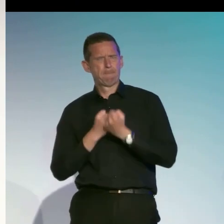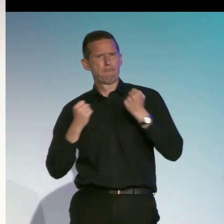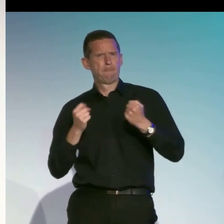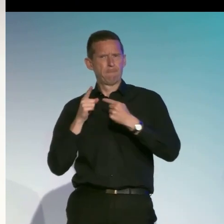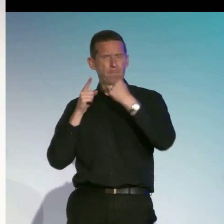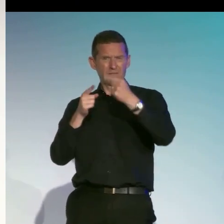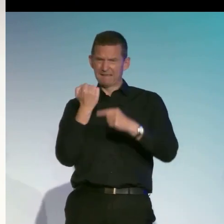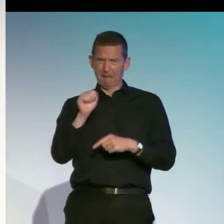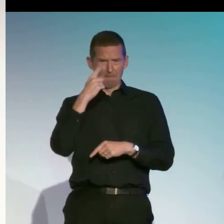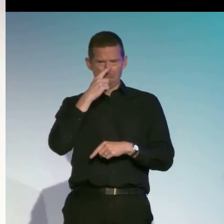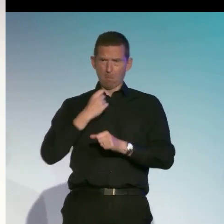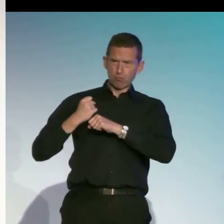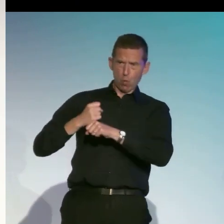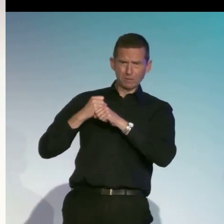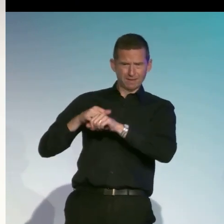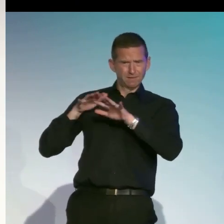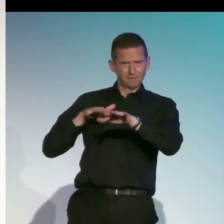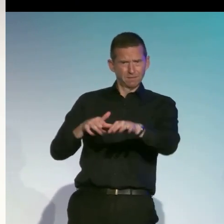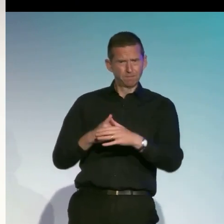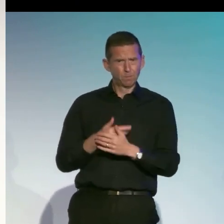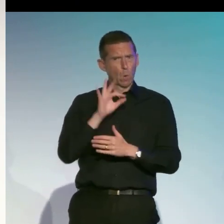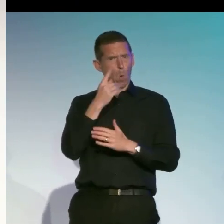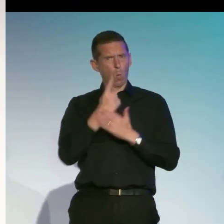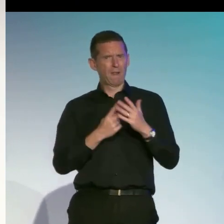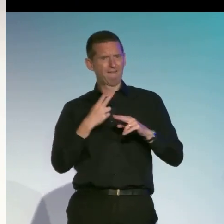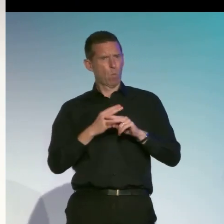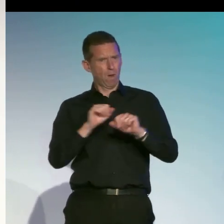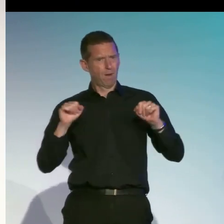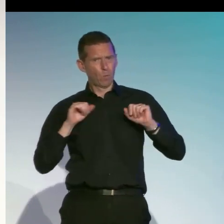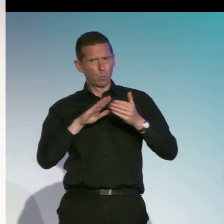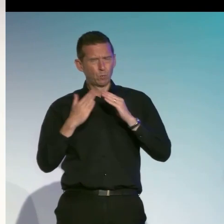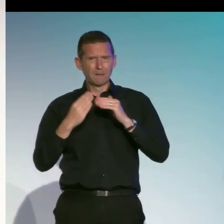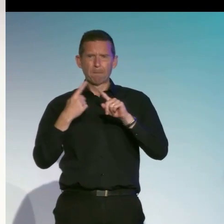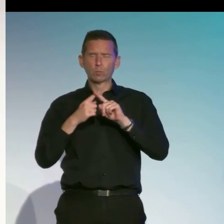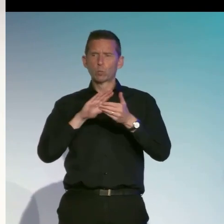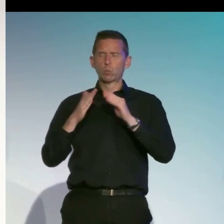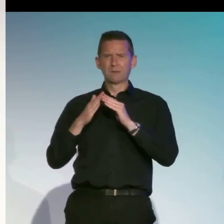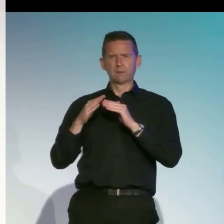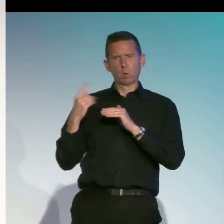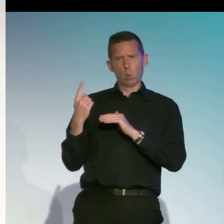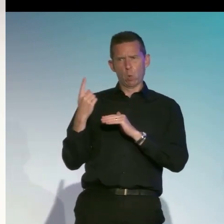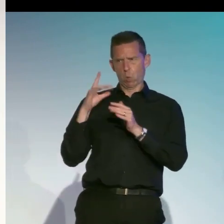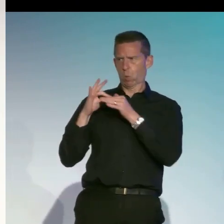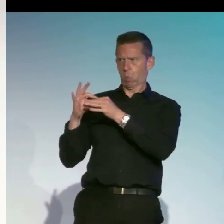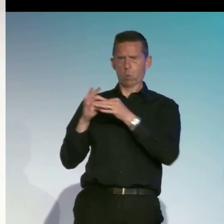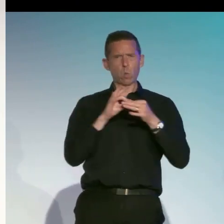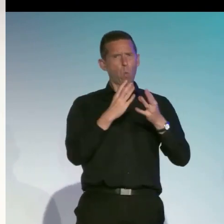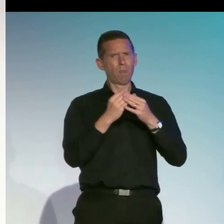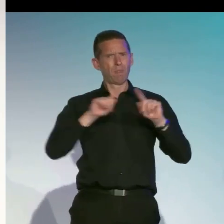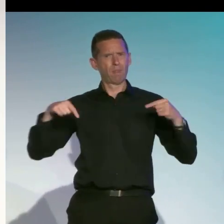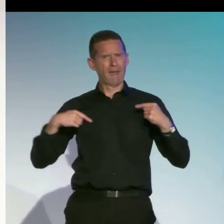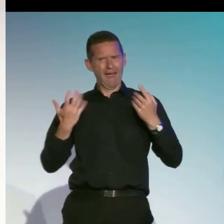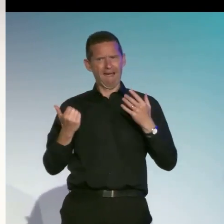people protesting, importantly, not just for our own communities, but for communities that intersect with our own, right? And that is